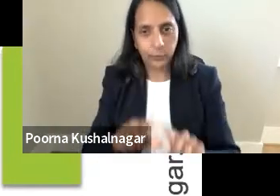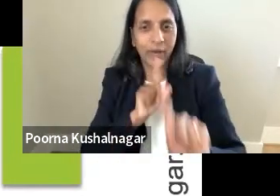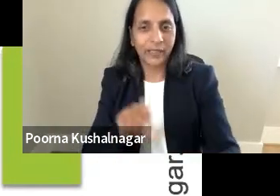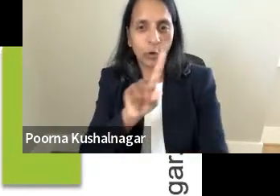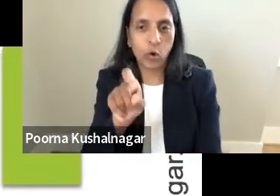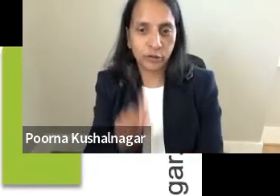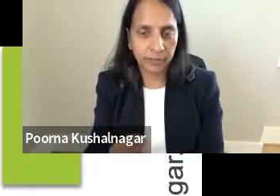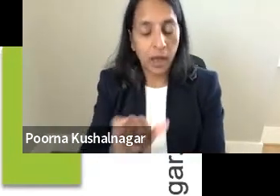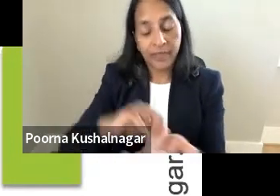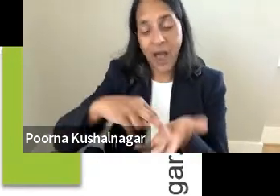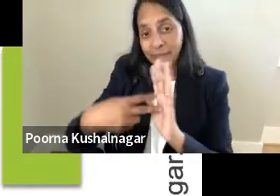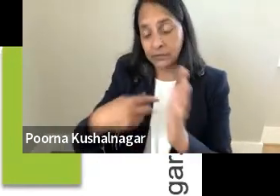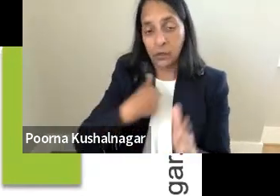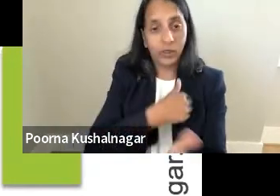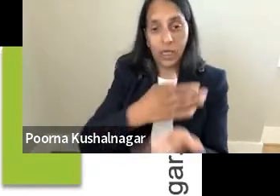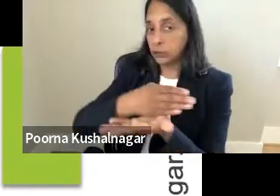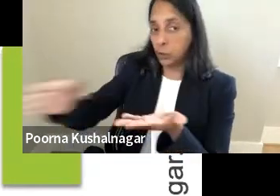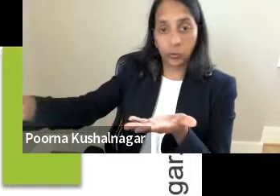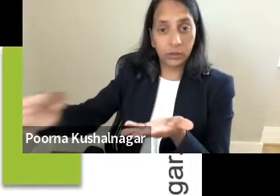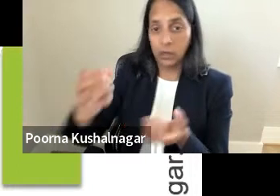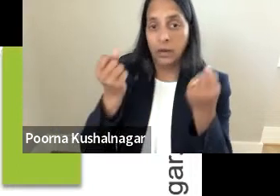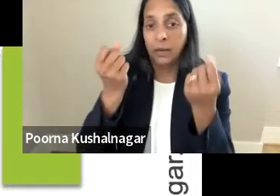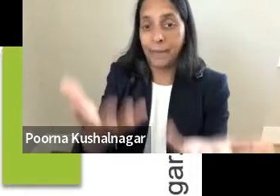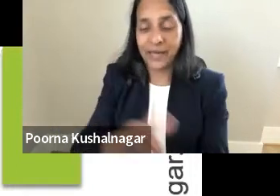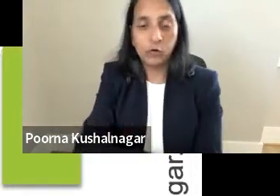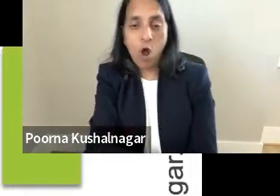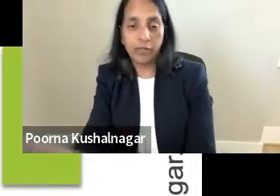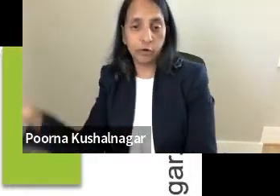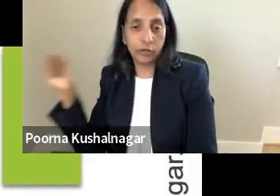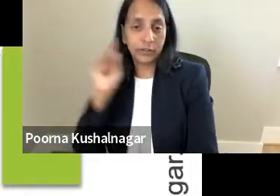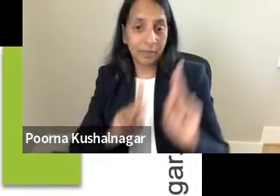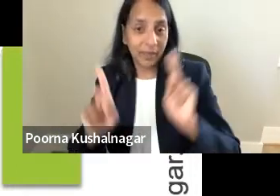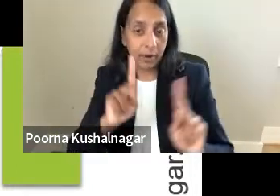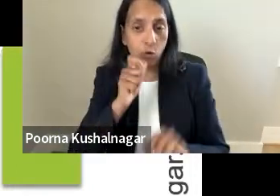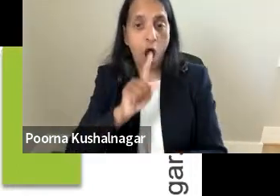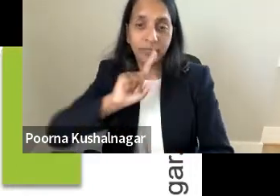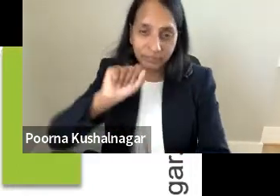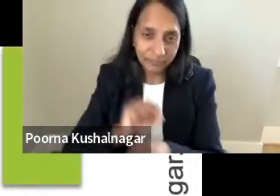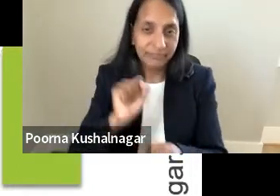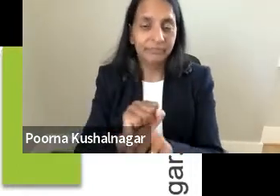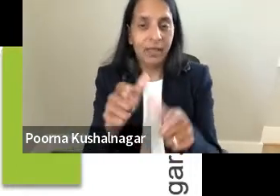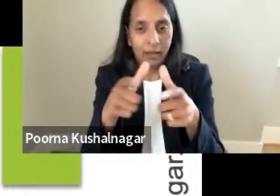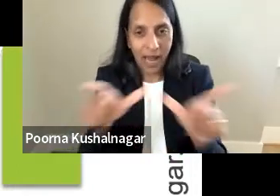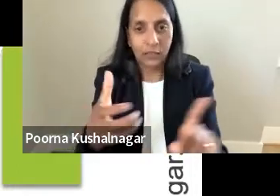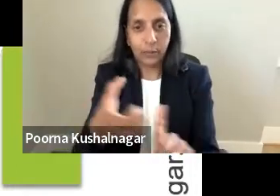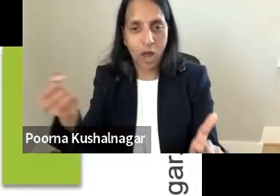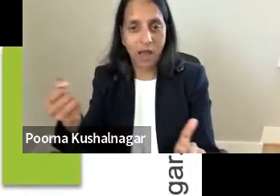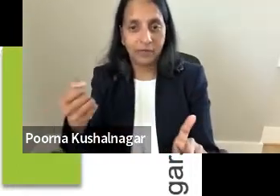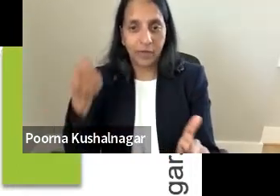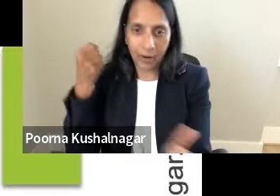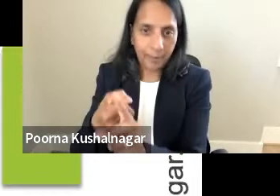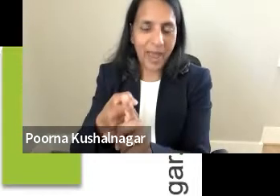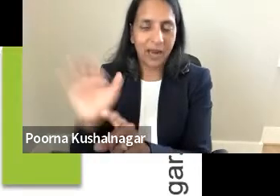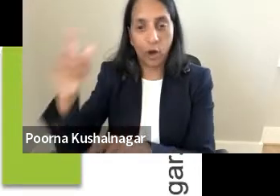can participate in the survey, who do have the ability to answer these questions. So we excluded many, many other people who